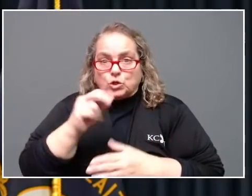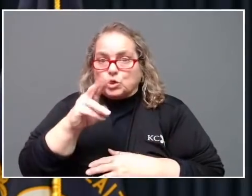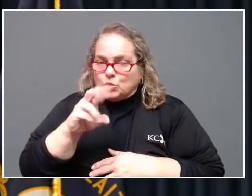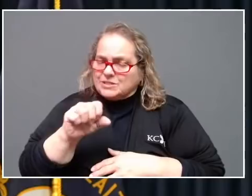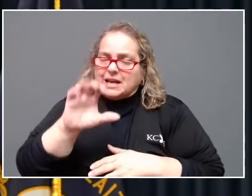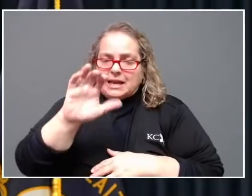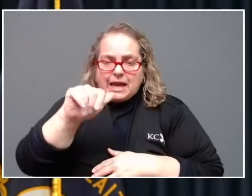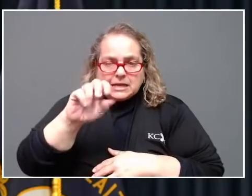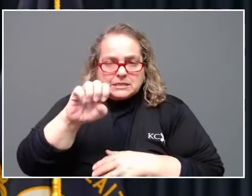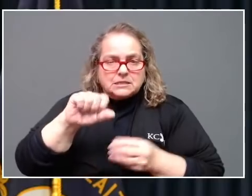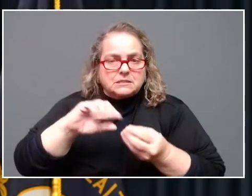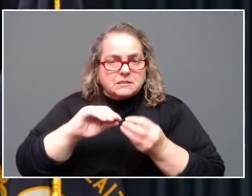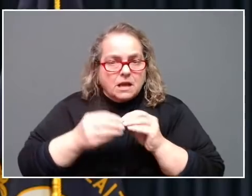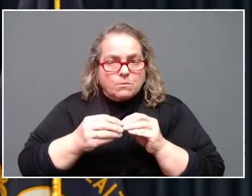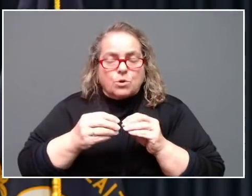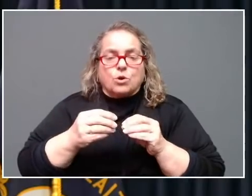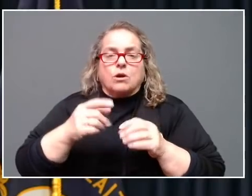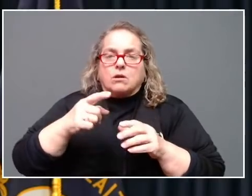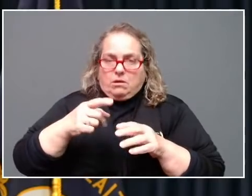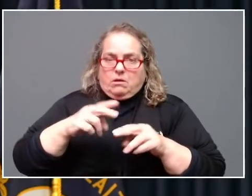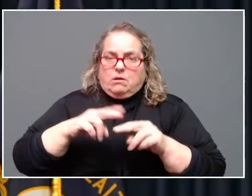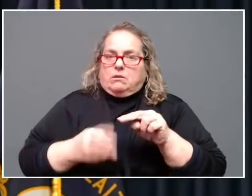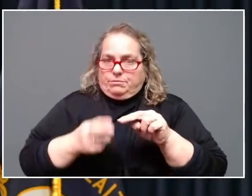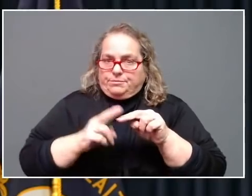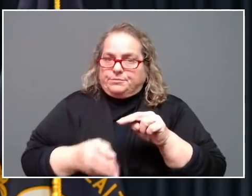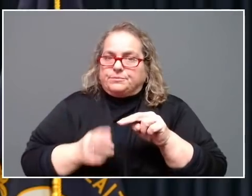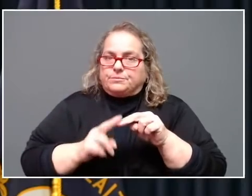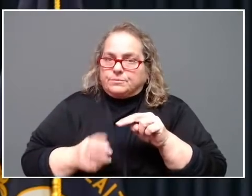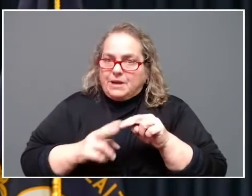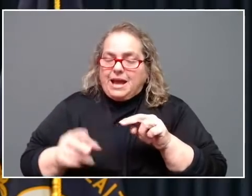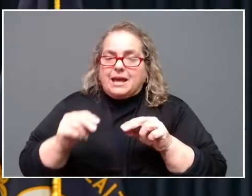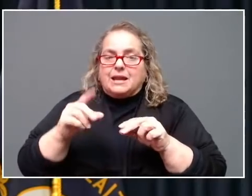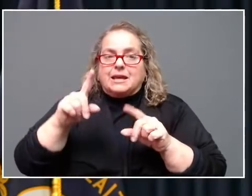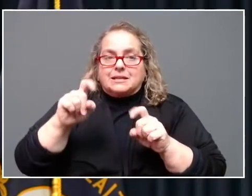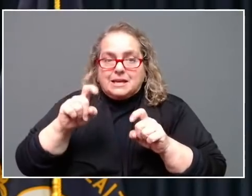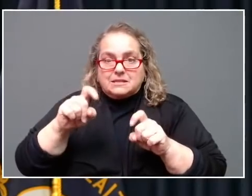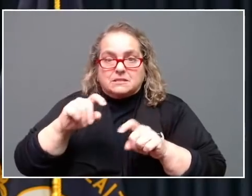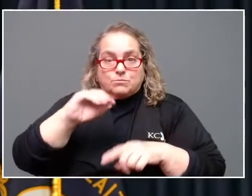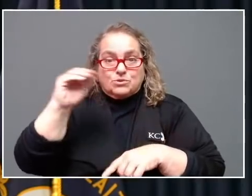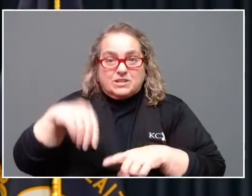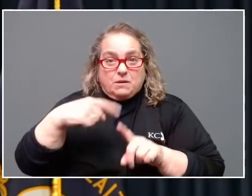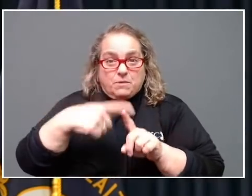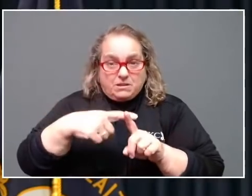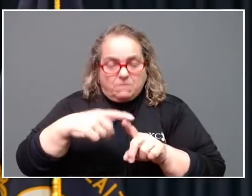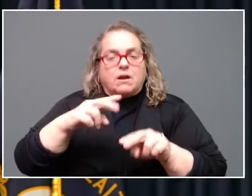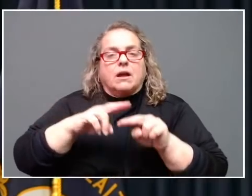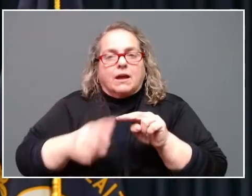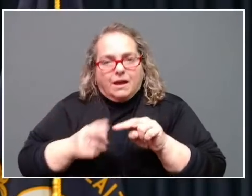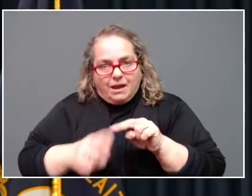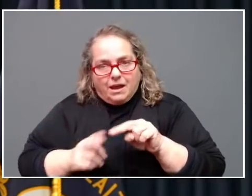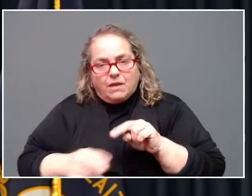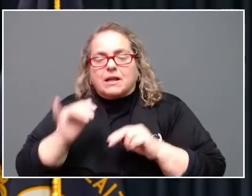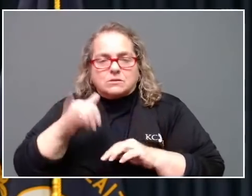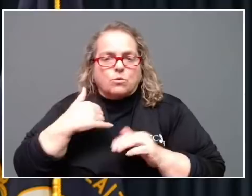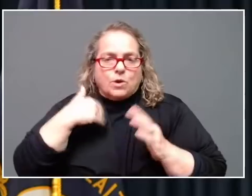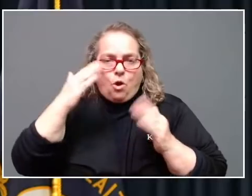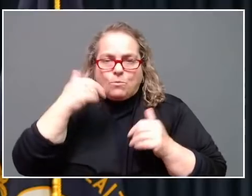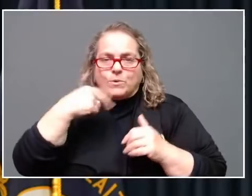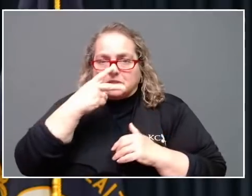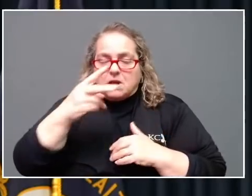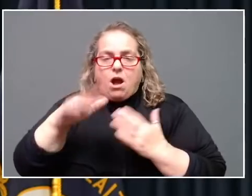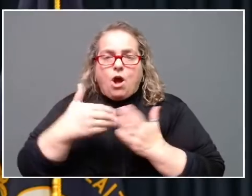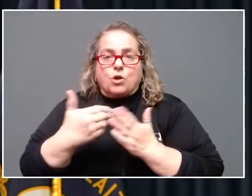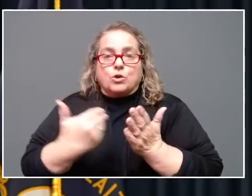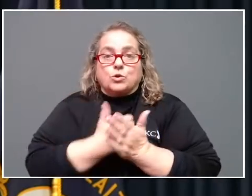the test positivity falling very rapidly, which is what we had hoped we would see. In all the New England states that I'd